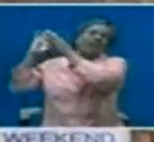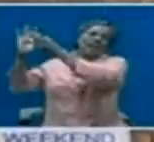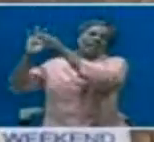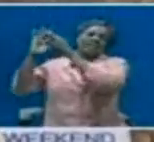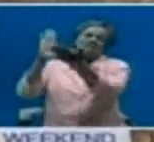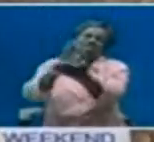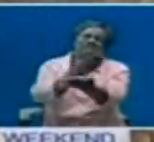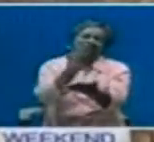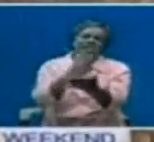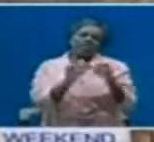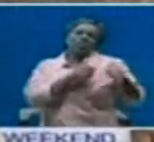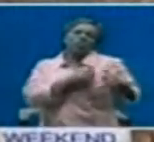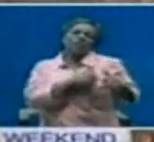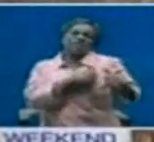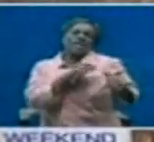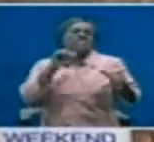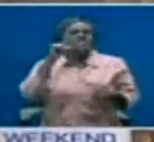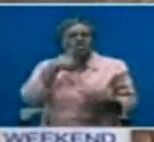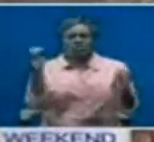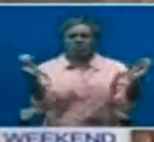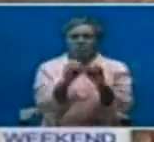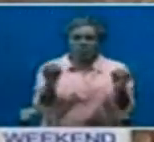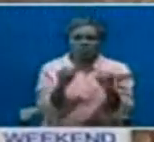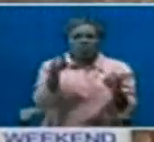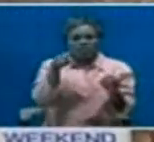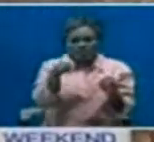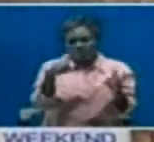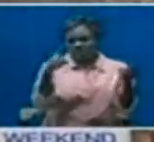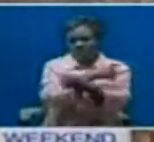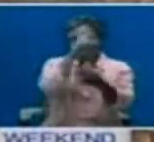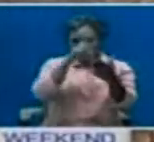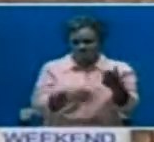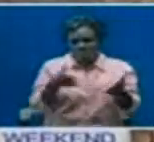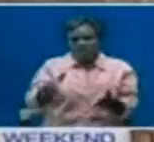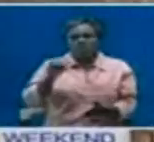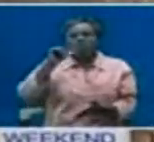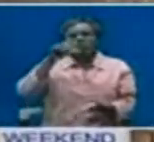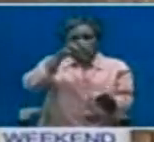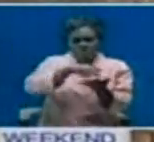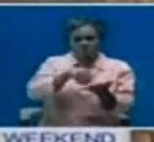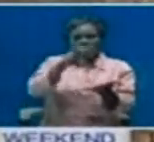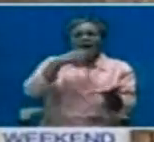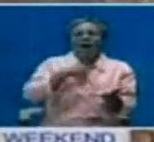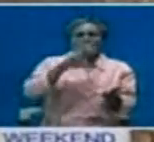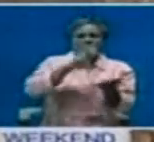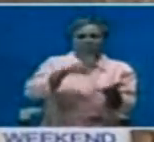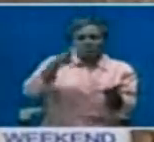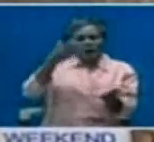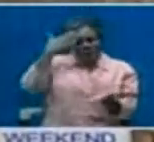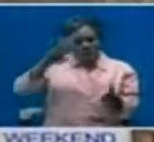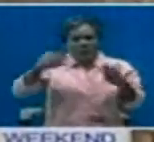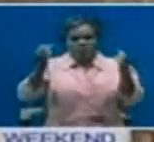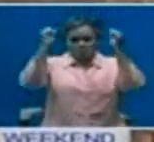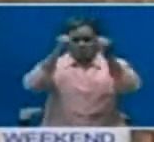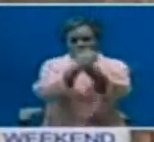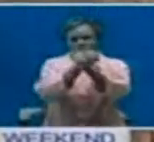is nothing new, and it is also seen in modern society. The only difference is modern society have the advantage of being aware of how to